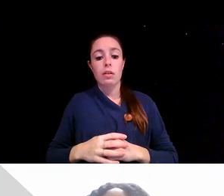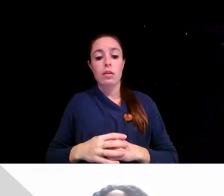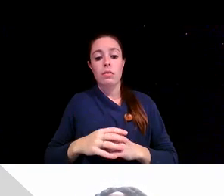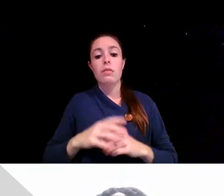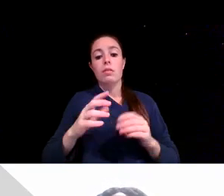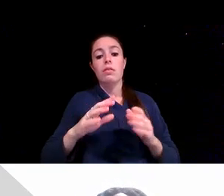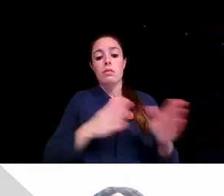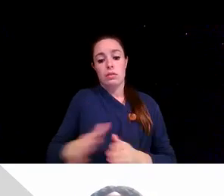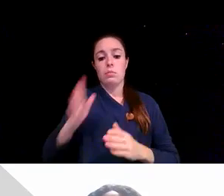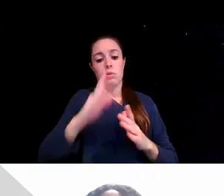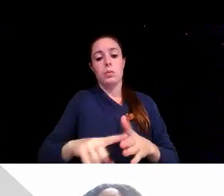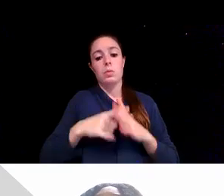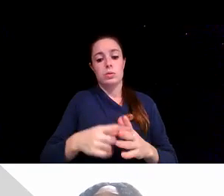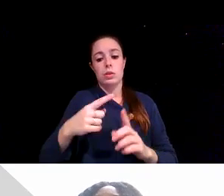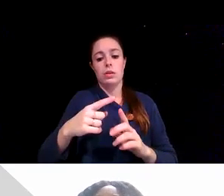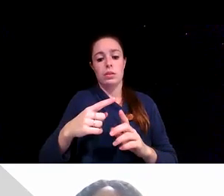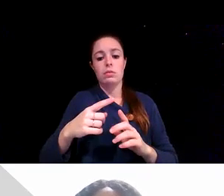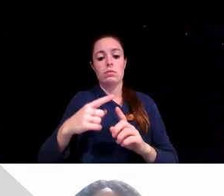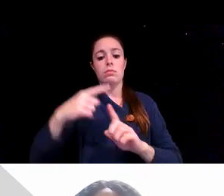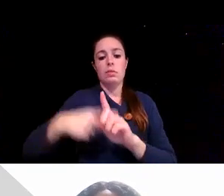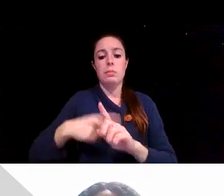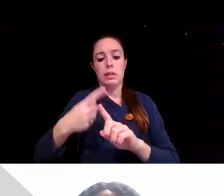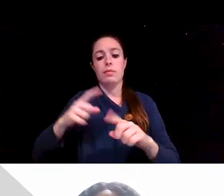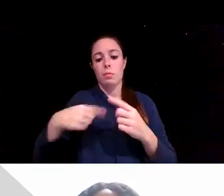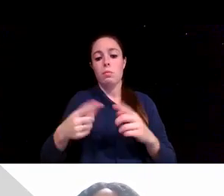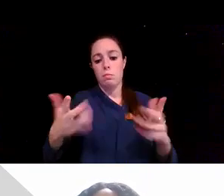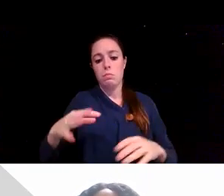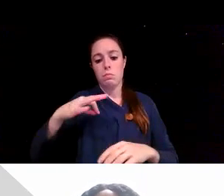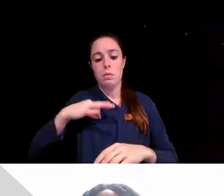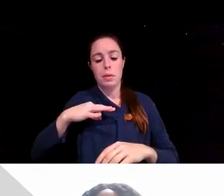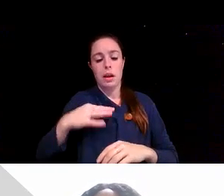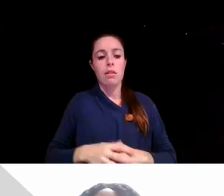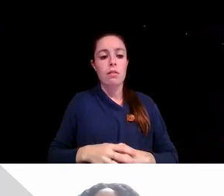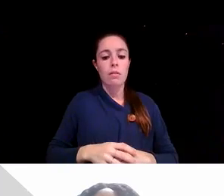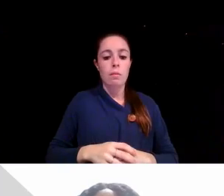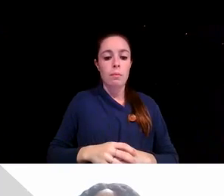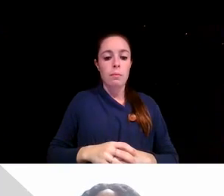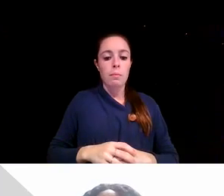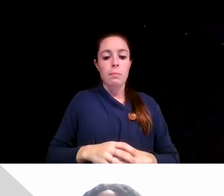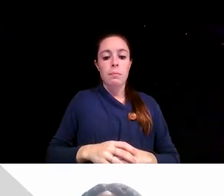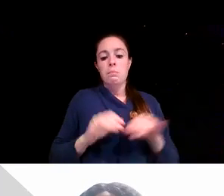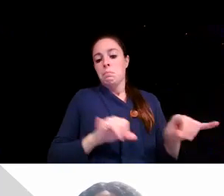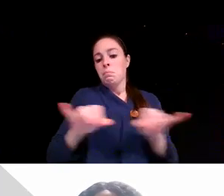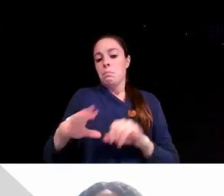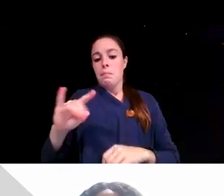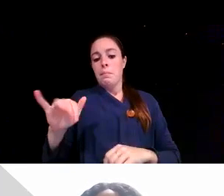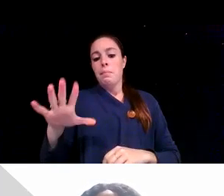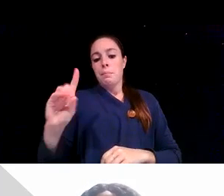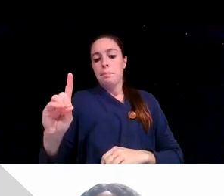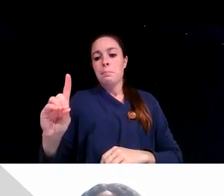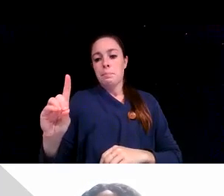from the beginning of the month of your application. Just as Medicaid will start from the beginning of the month